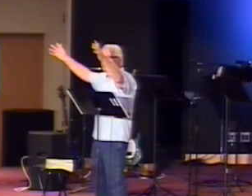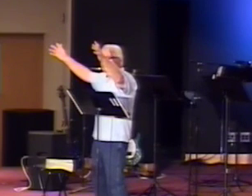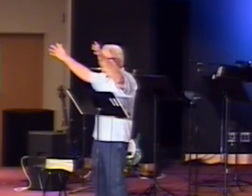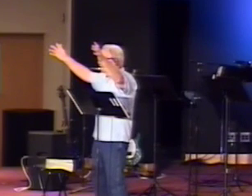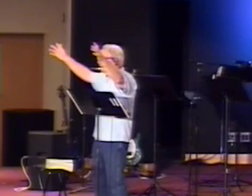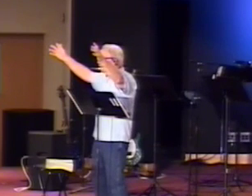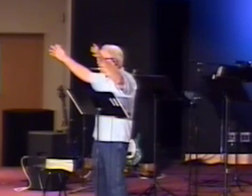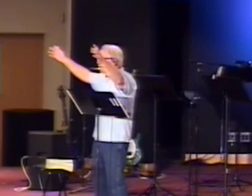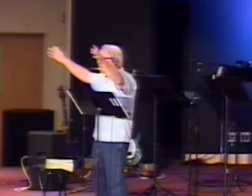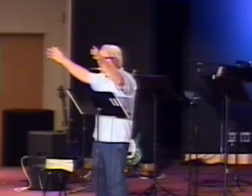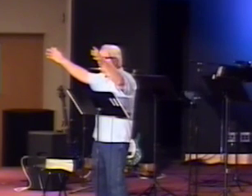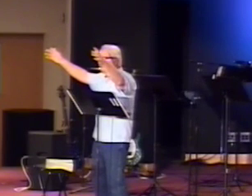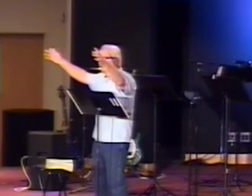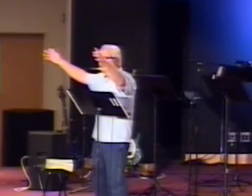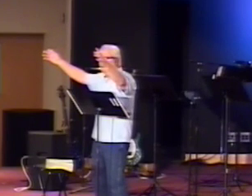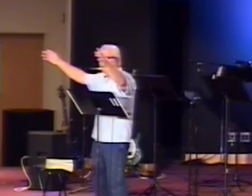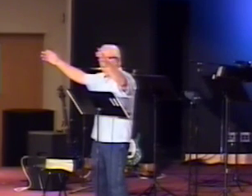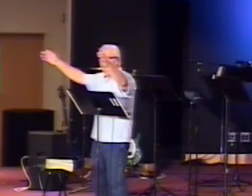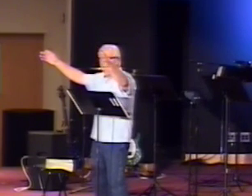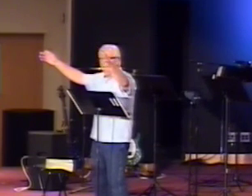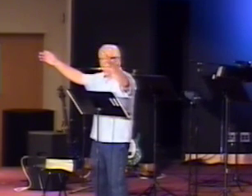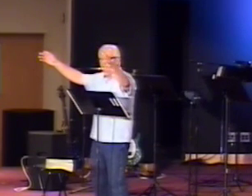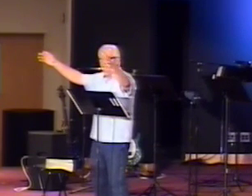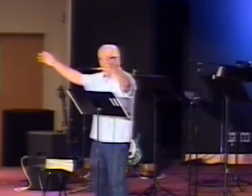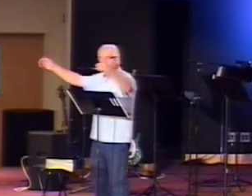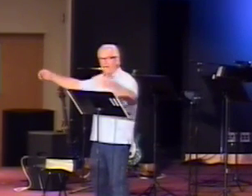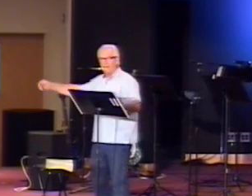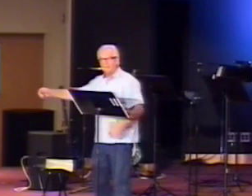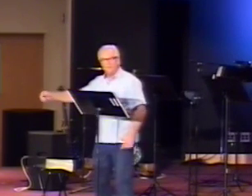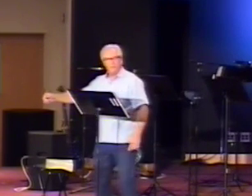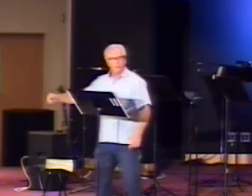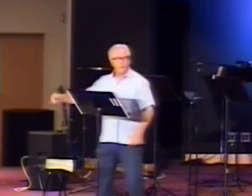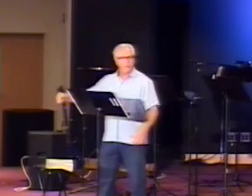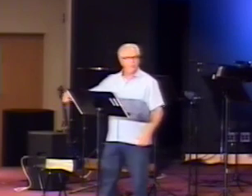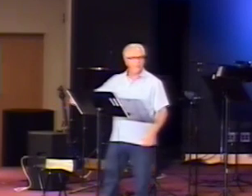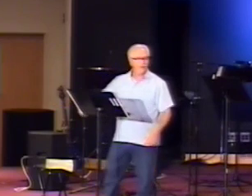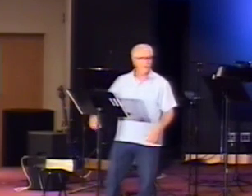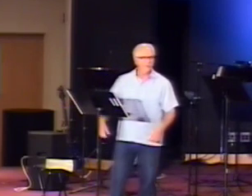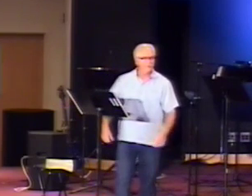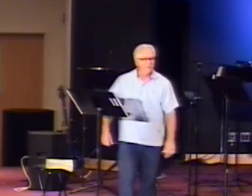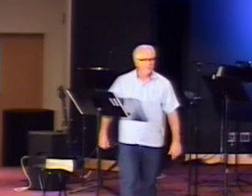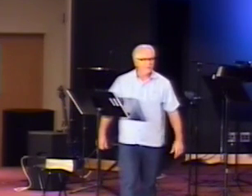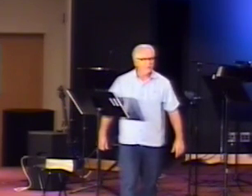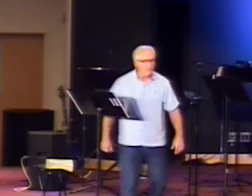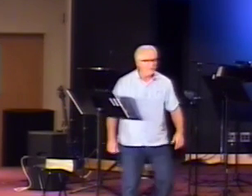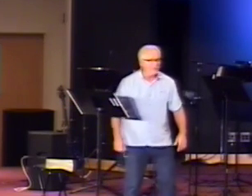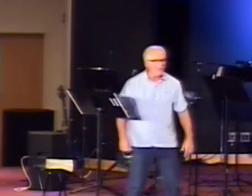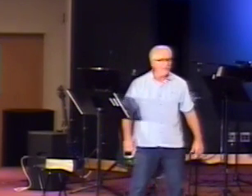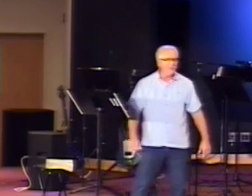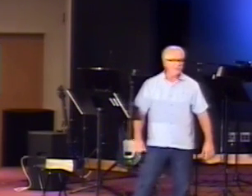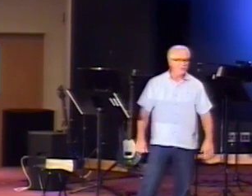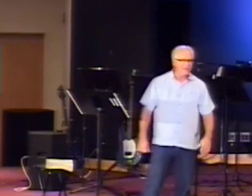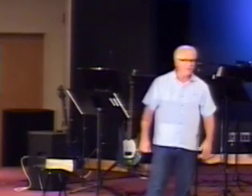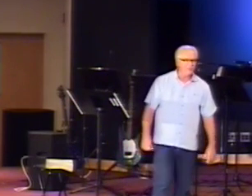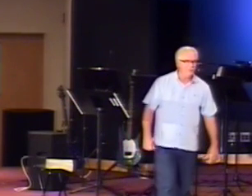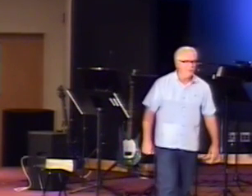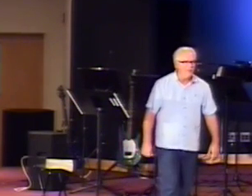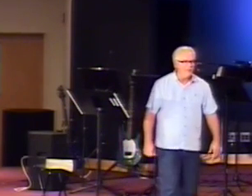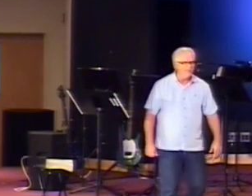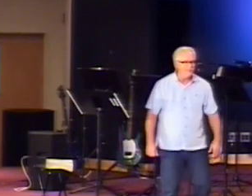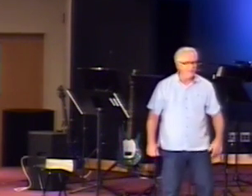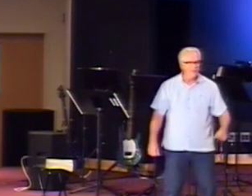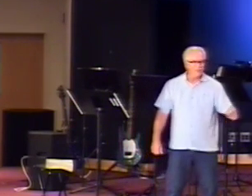started singing, one wheel on my wagon, and I'm still rolling along. The Cherokees are after